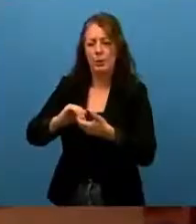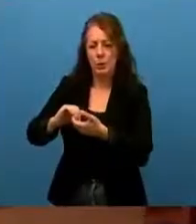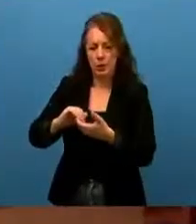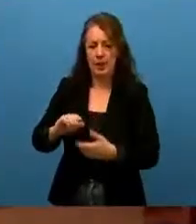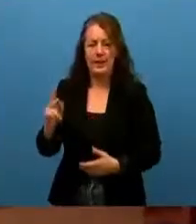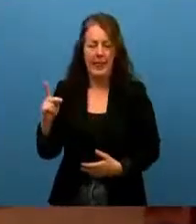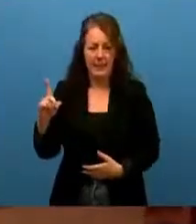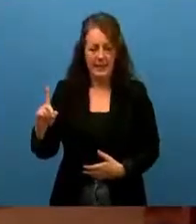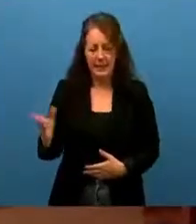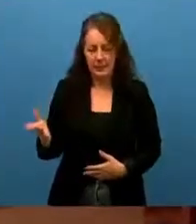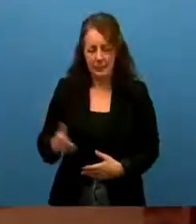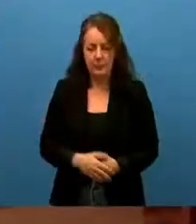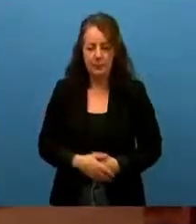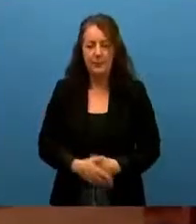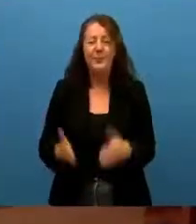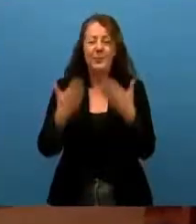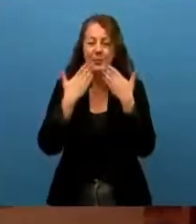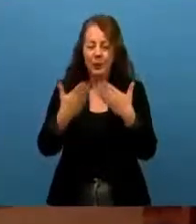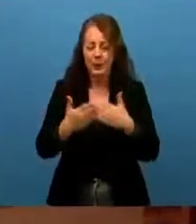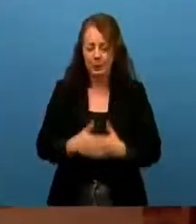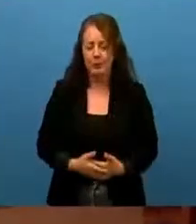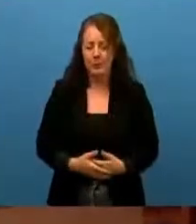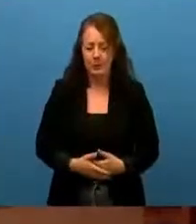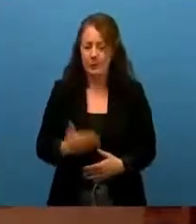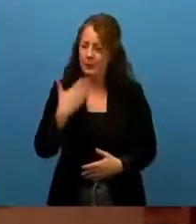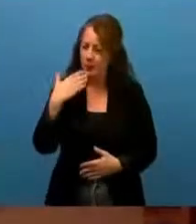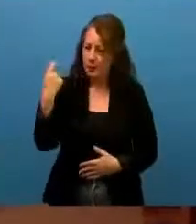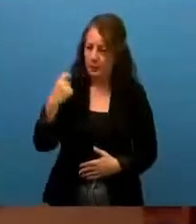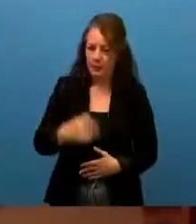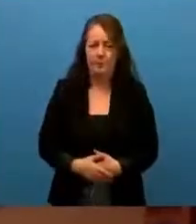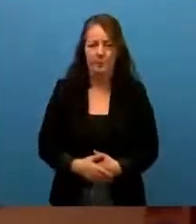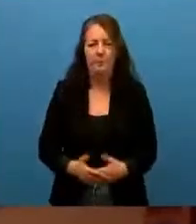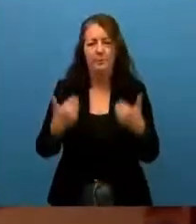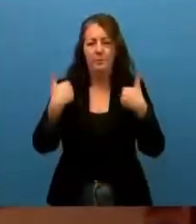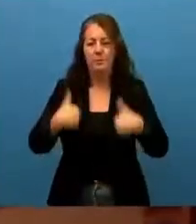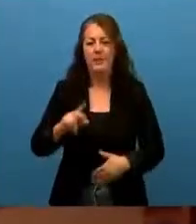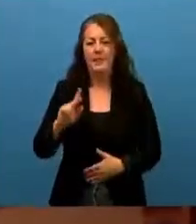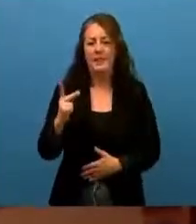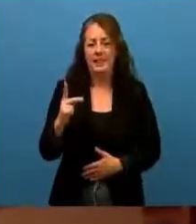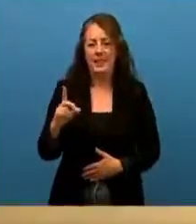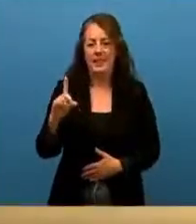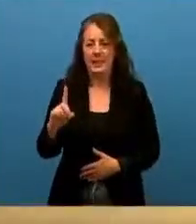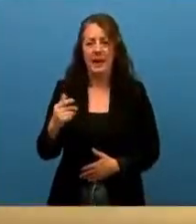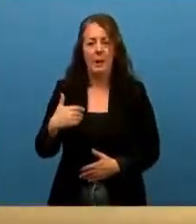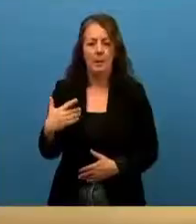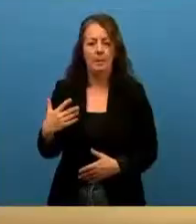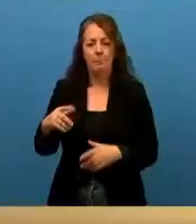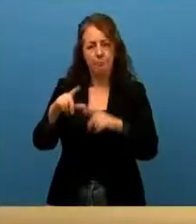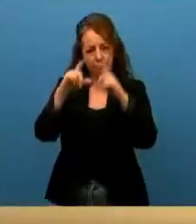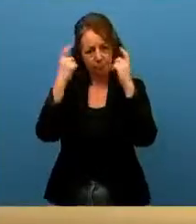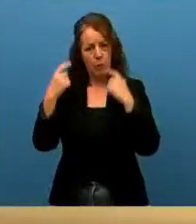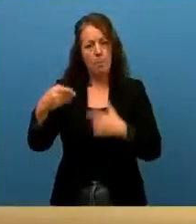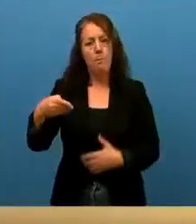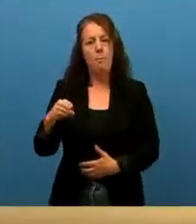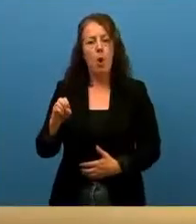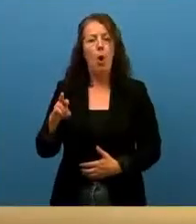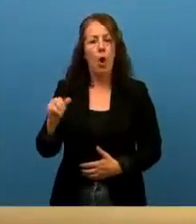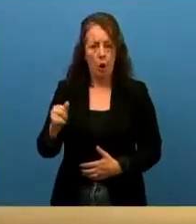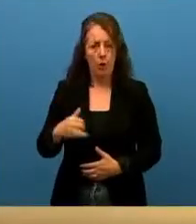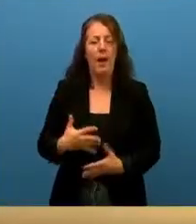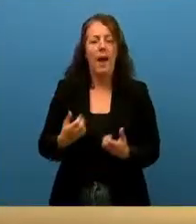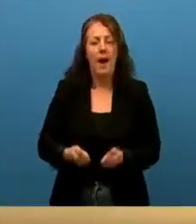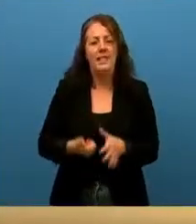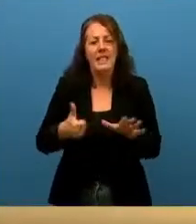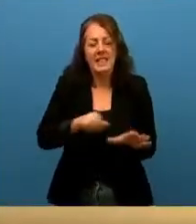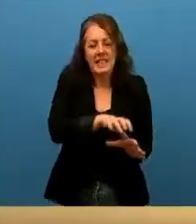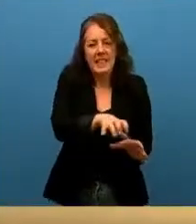Thank you, Madam Chair. My name is Kenneth Deere, a Mohawk, one of the Six Nations of the Haudenosaunee, which most people know as the